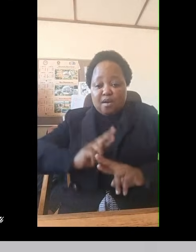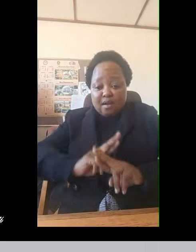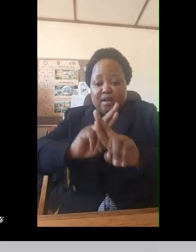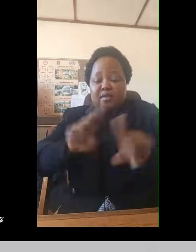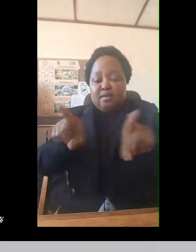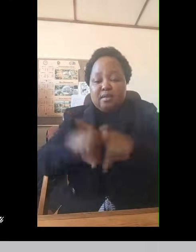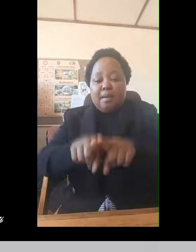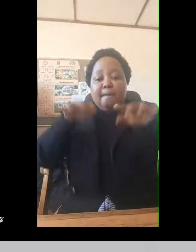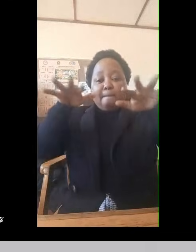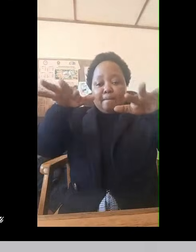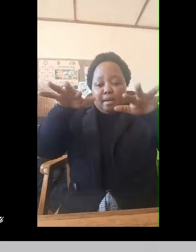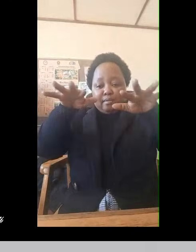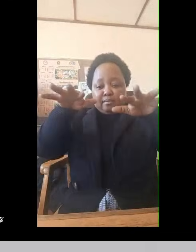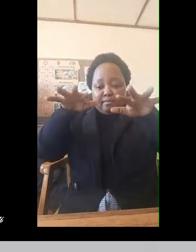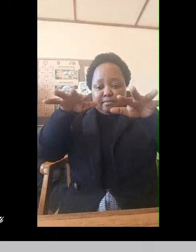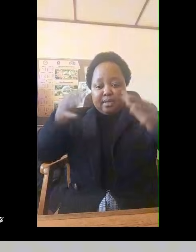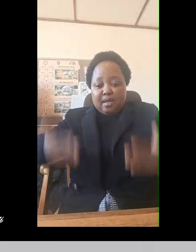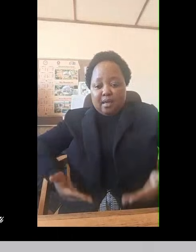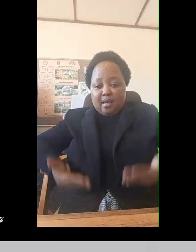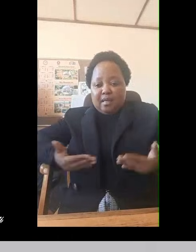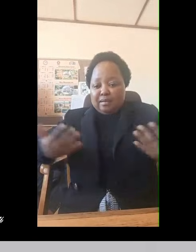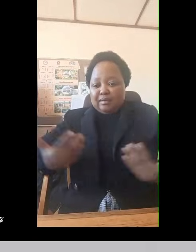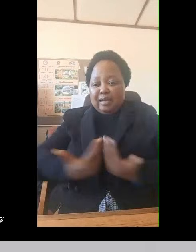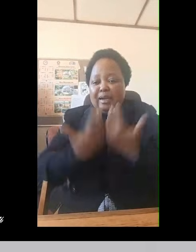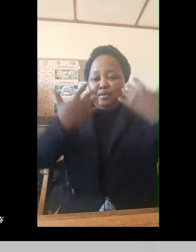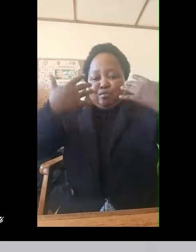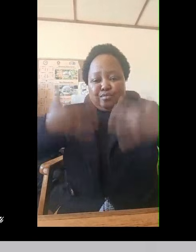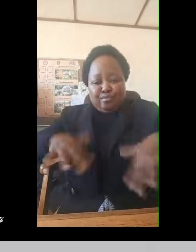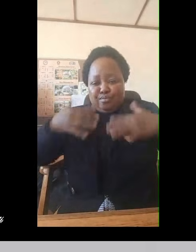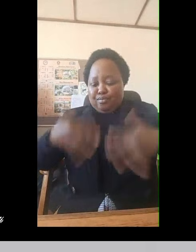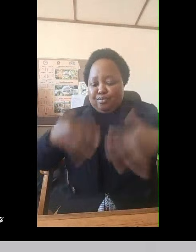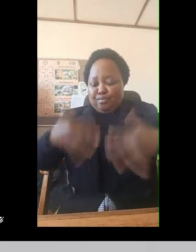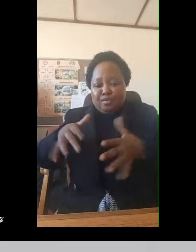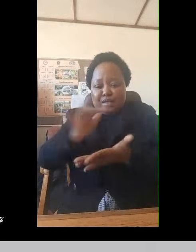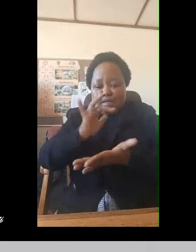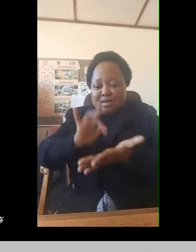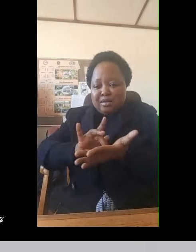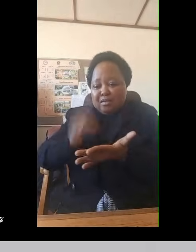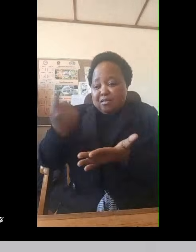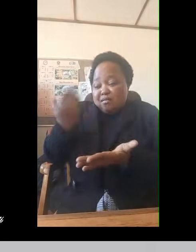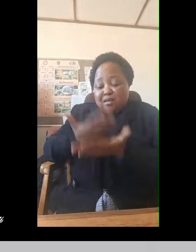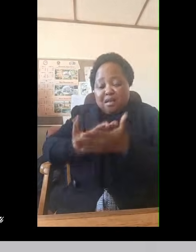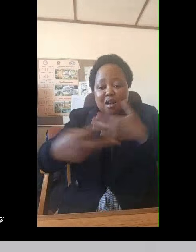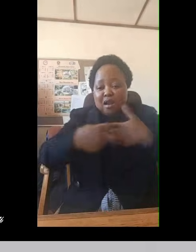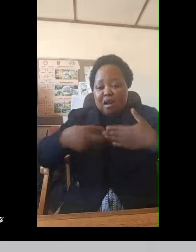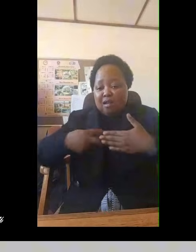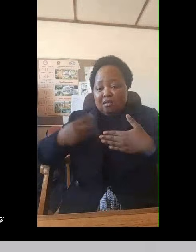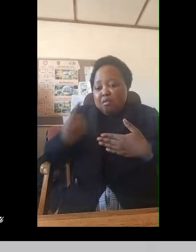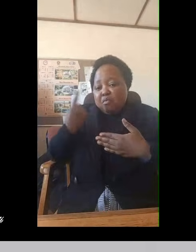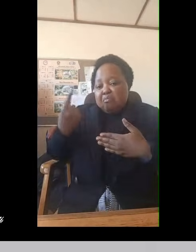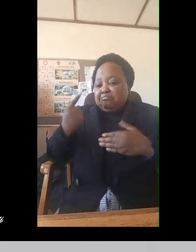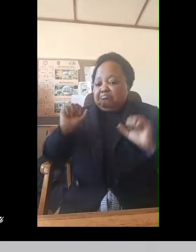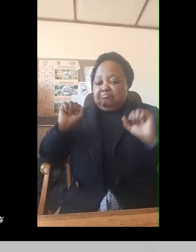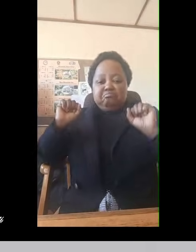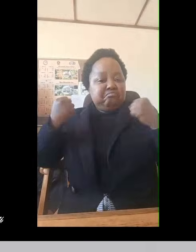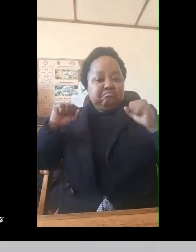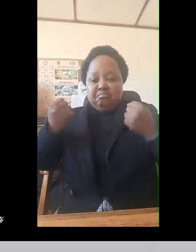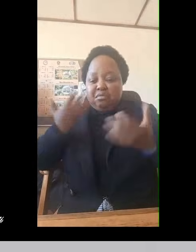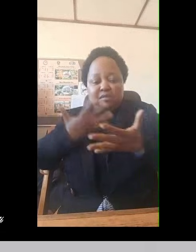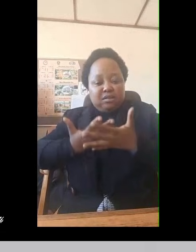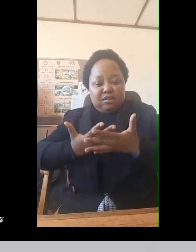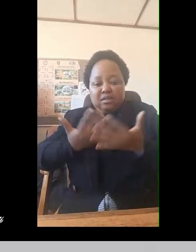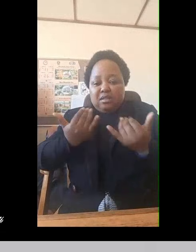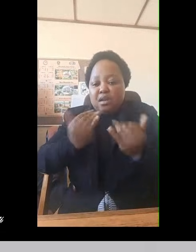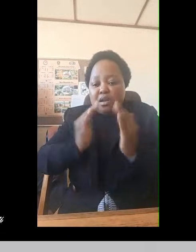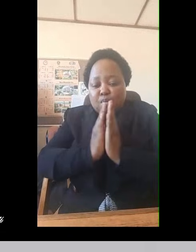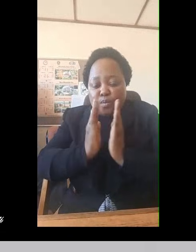challenges that no single institution can address it alone. Hence, I want to